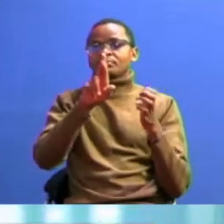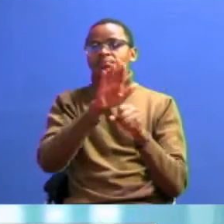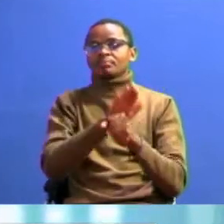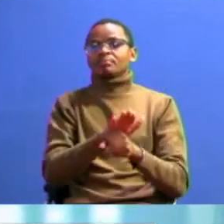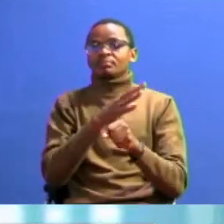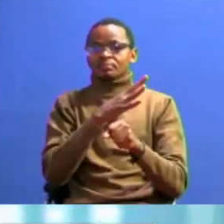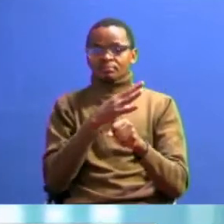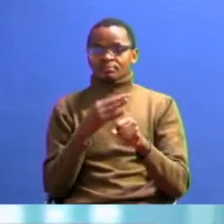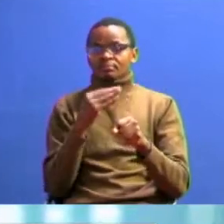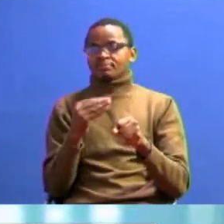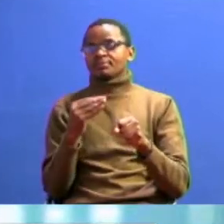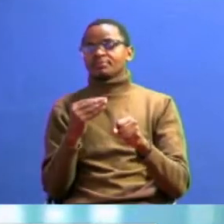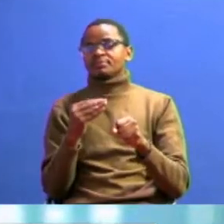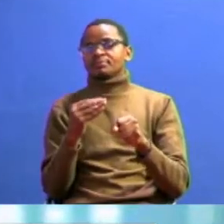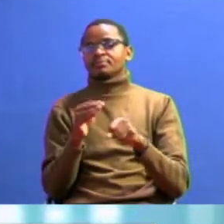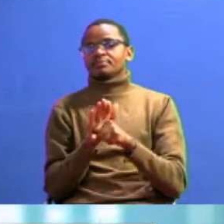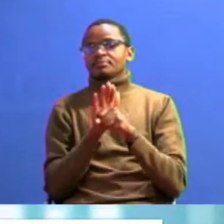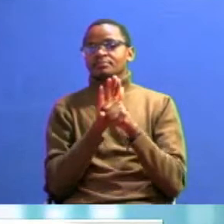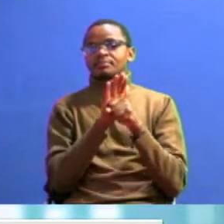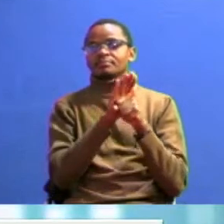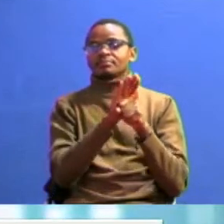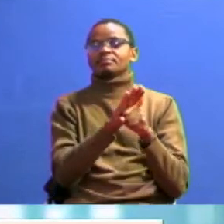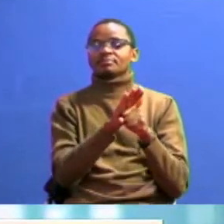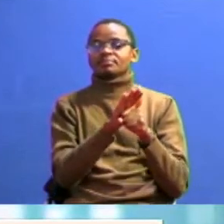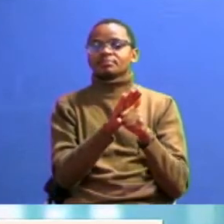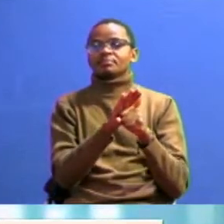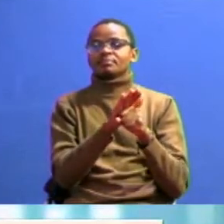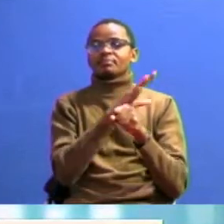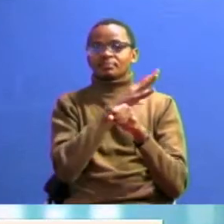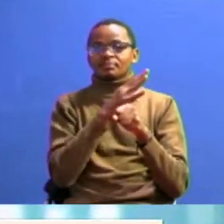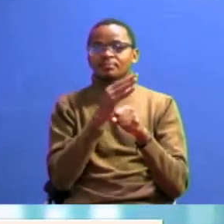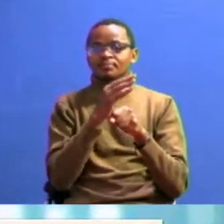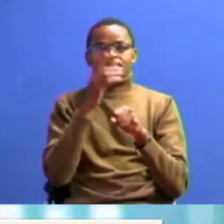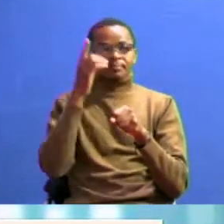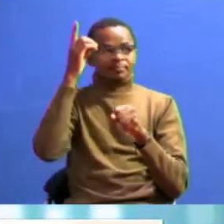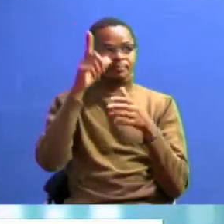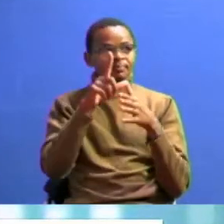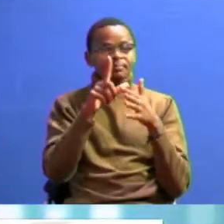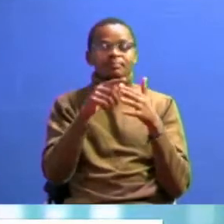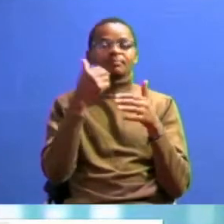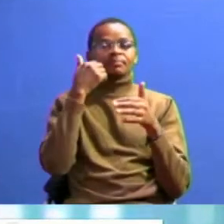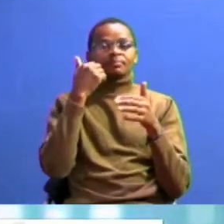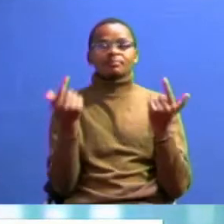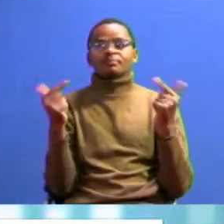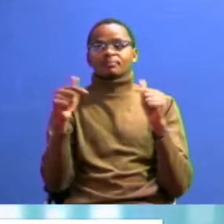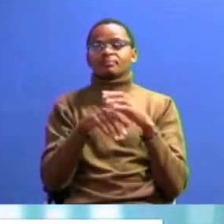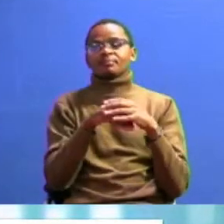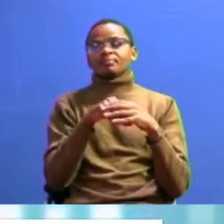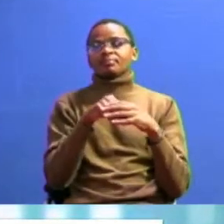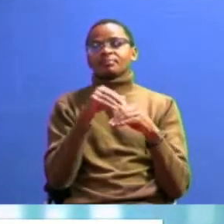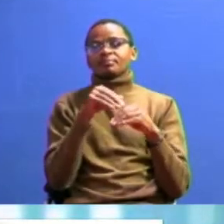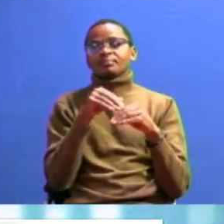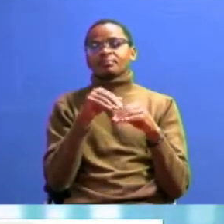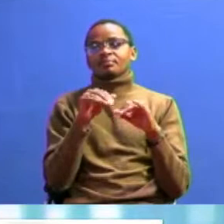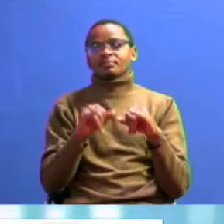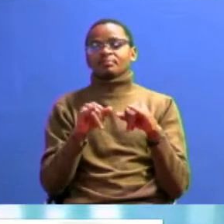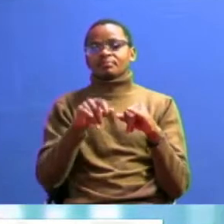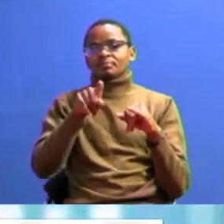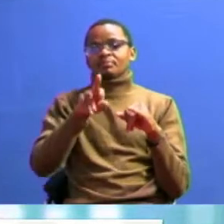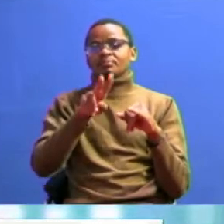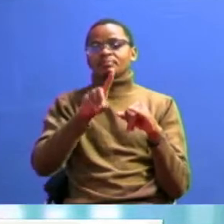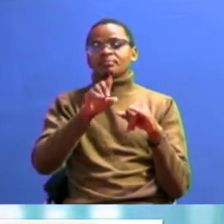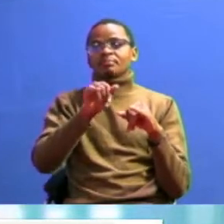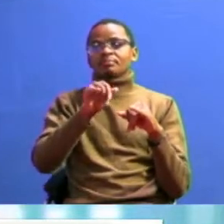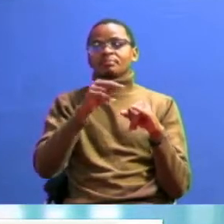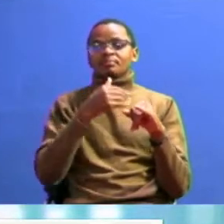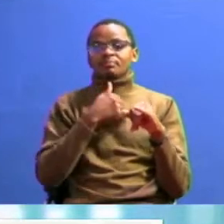up now pushing upwards a disease that would not have come out, would have remained a predisposition,